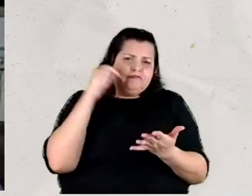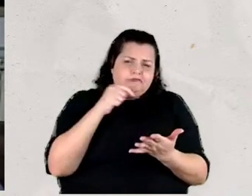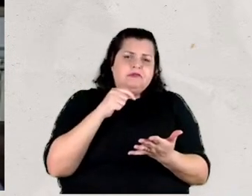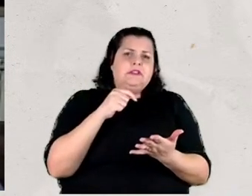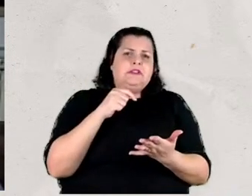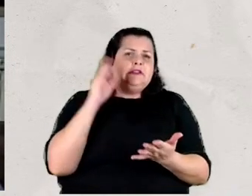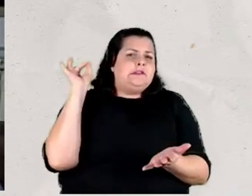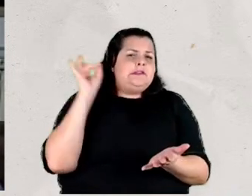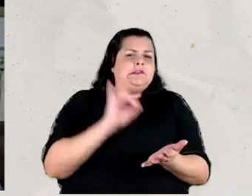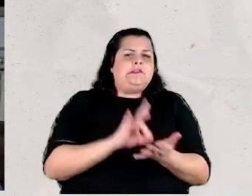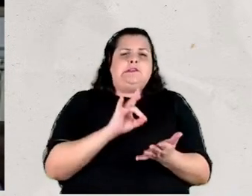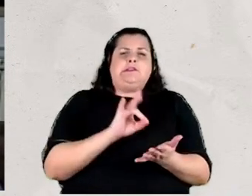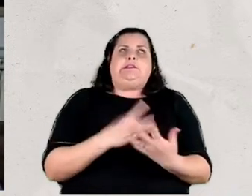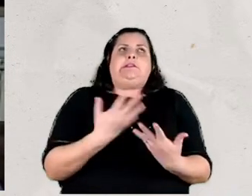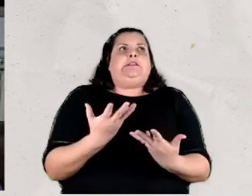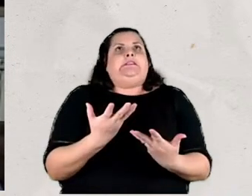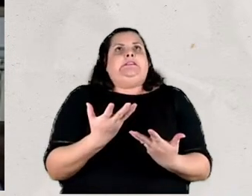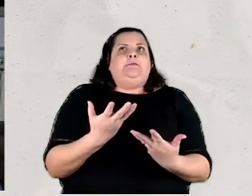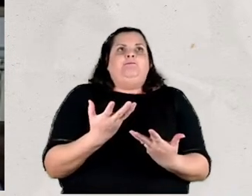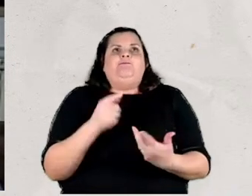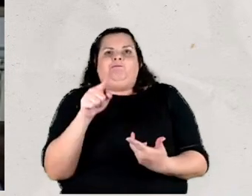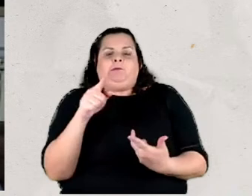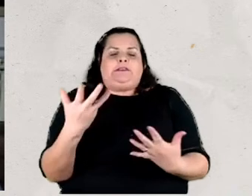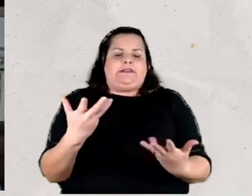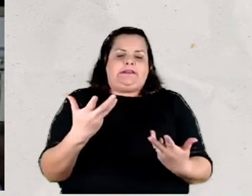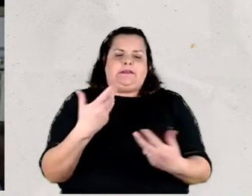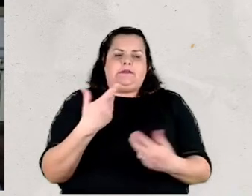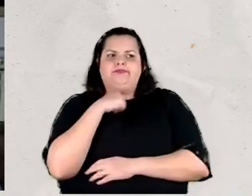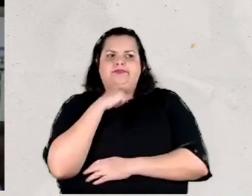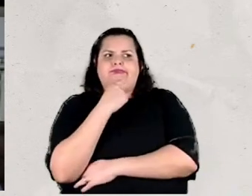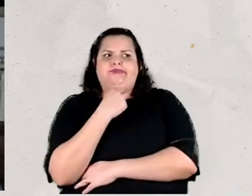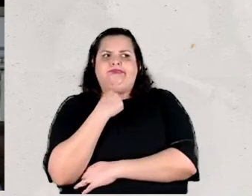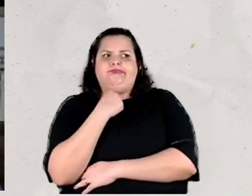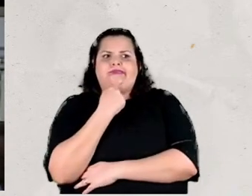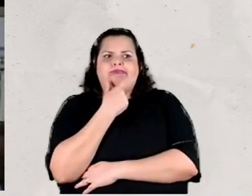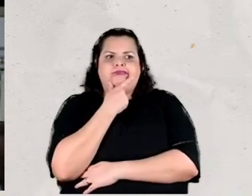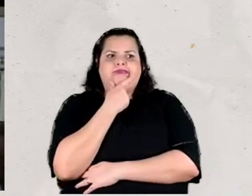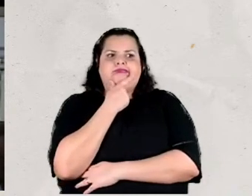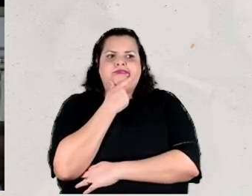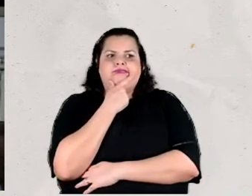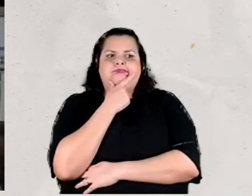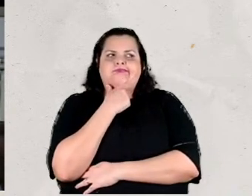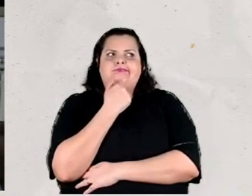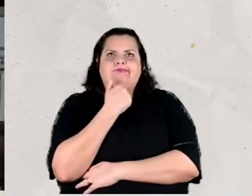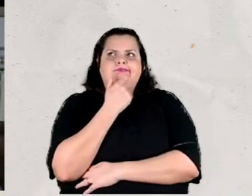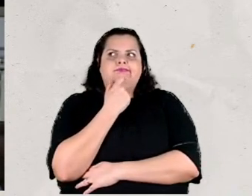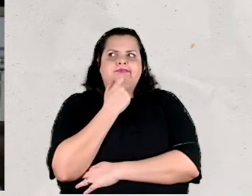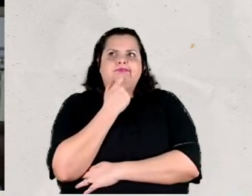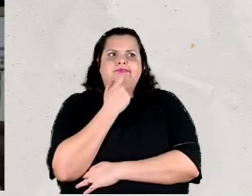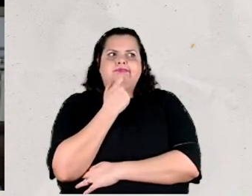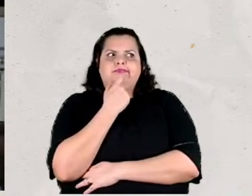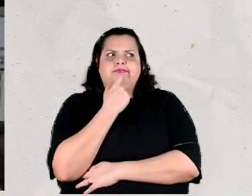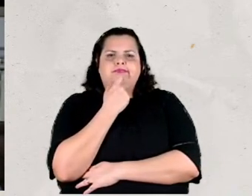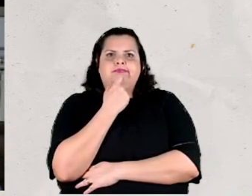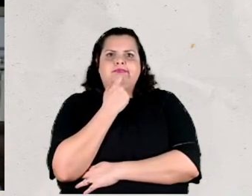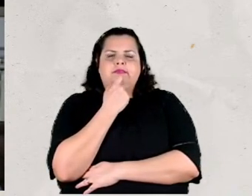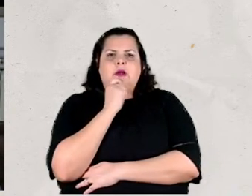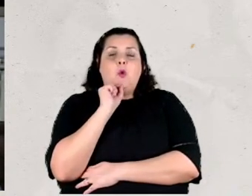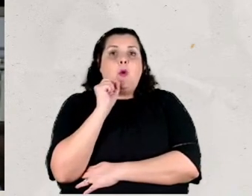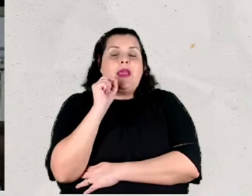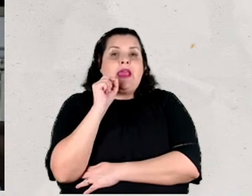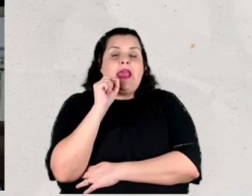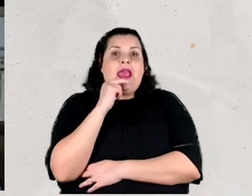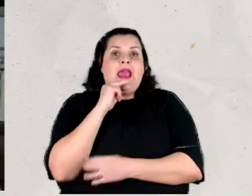Qual dessas cartas colocou mais dúvidas nas suas certezas? Qual foi a mais difícil que você